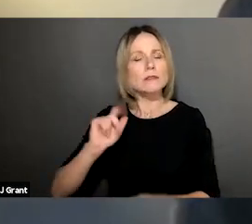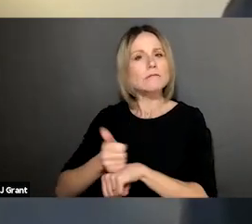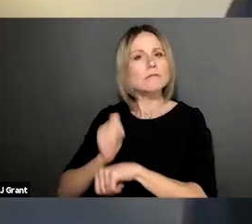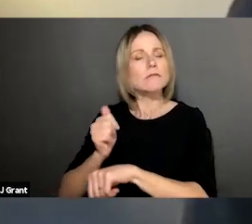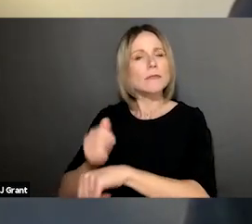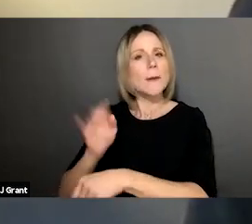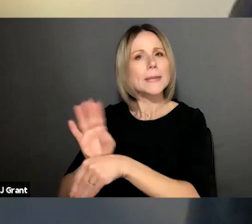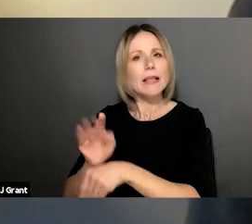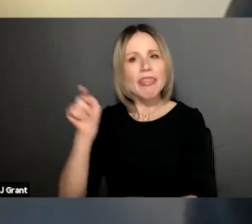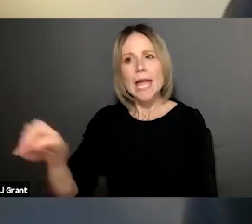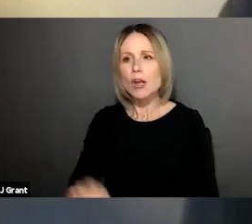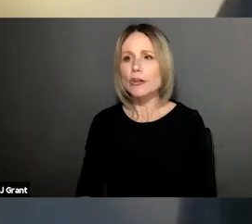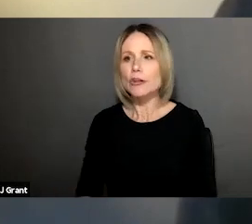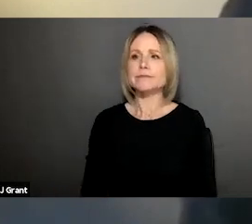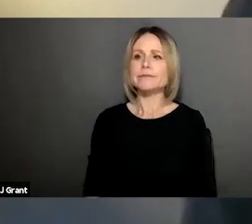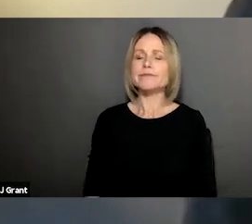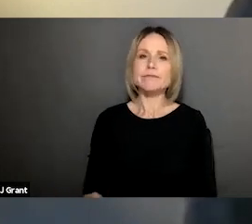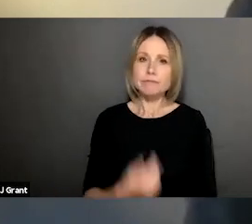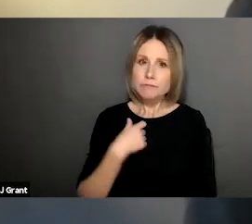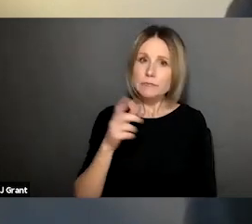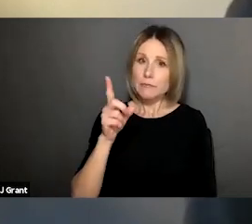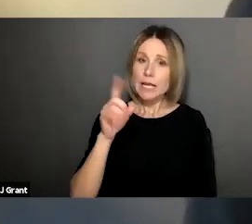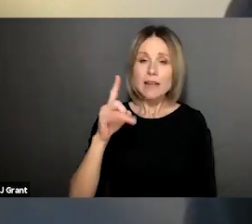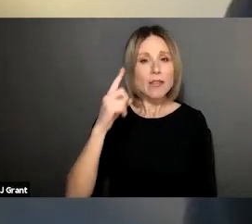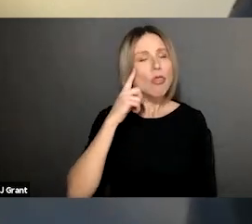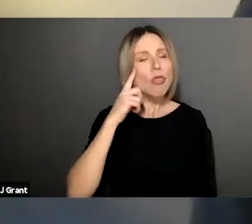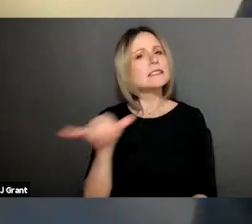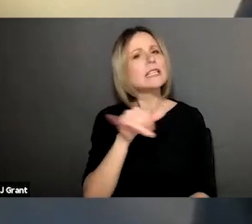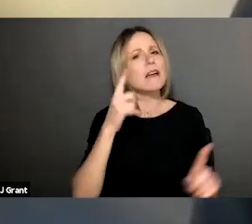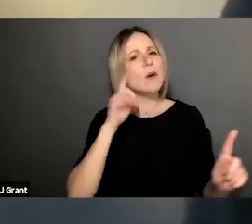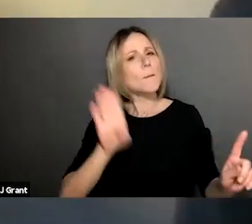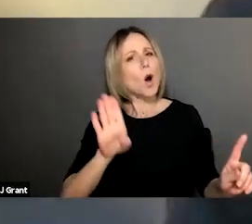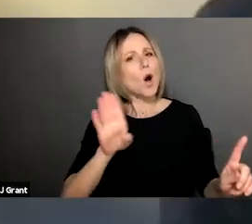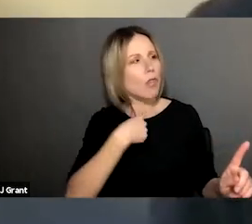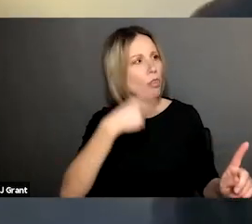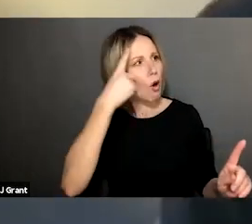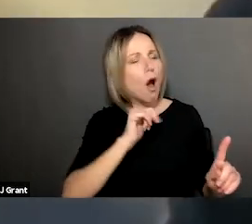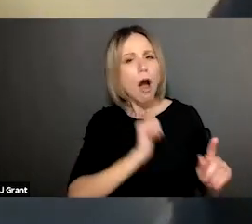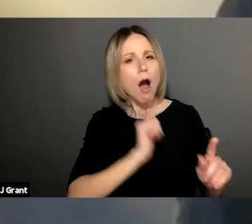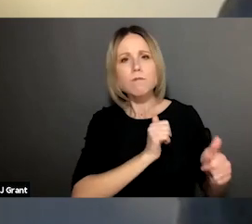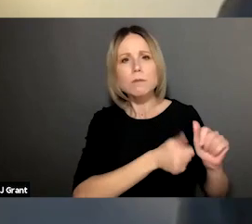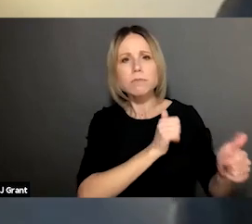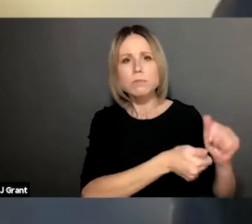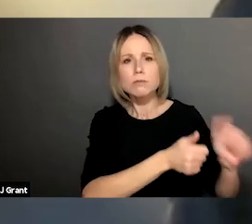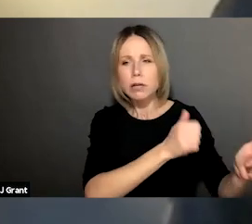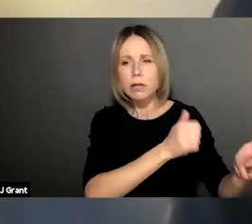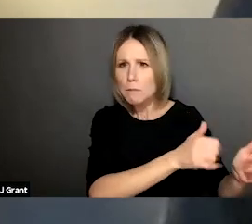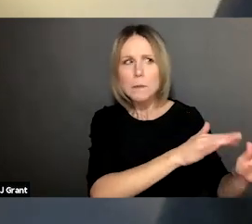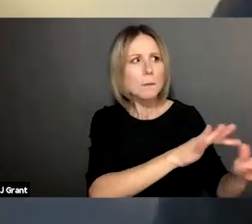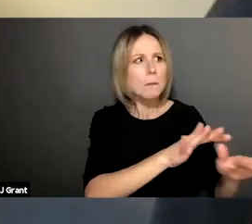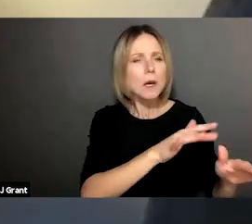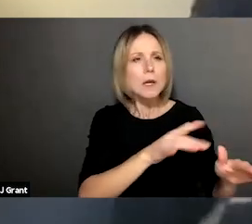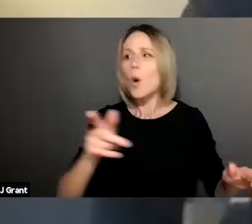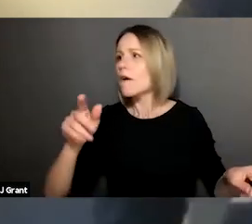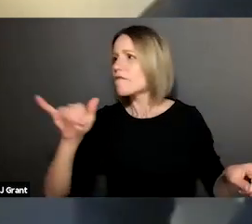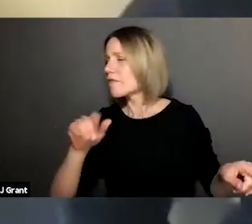There was a time when I thought Boston was doing that. And then when Portland was doing that. Now, the